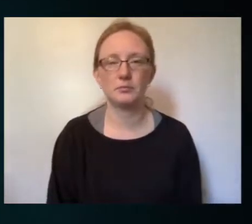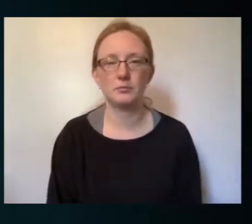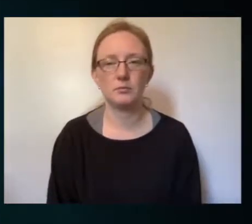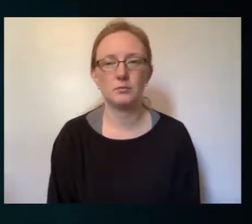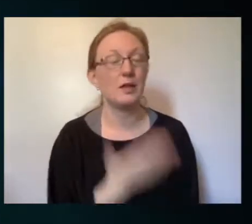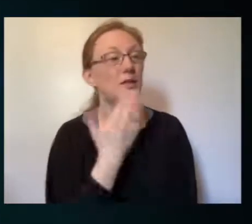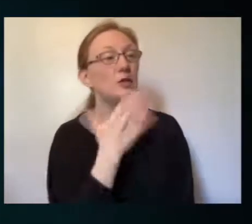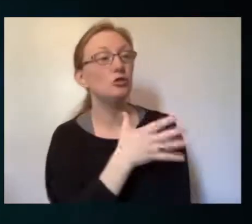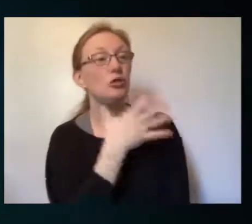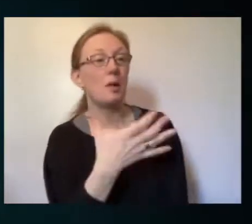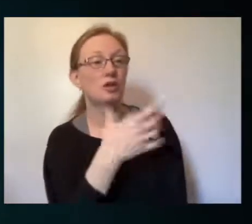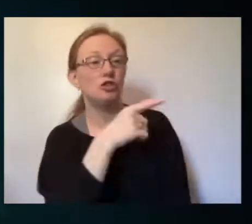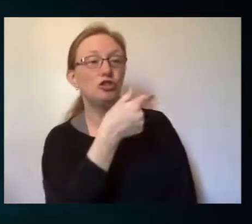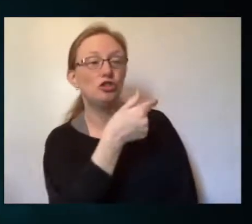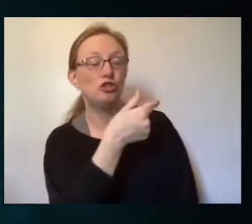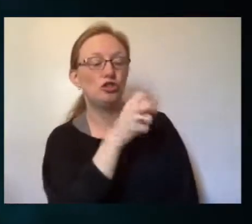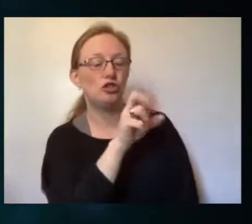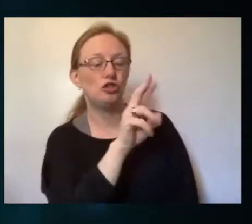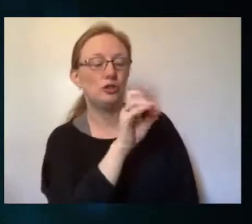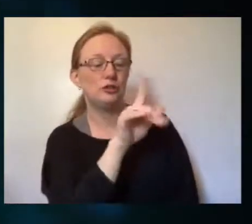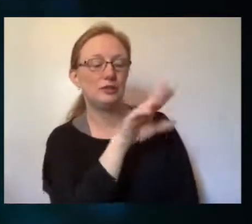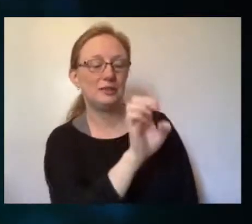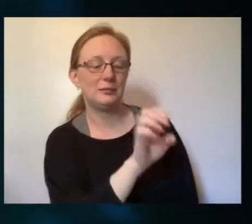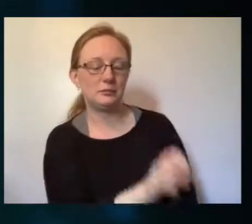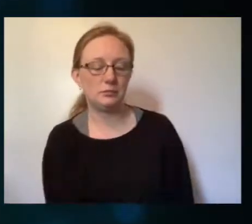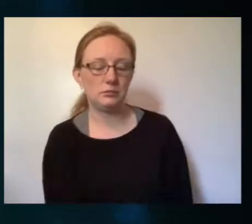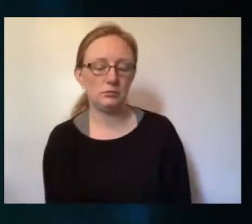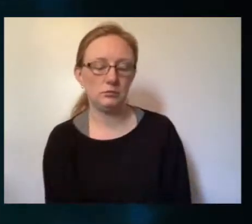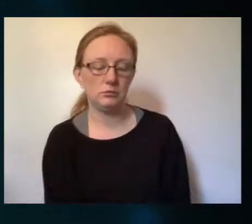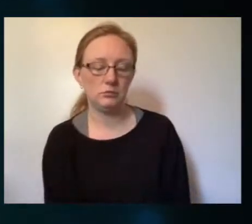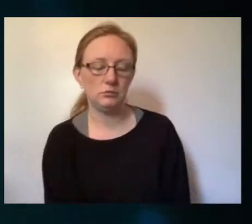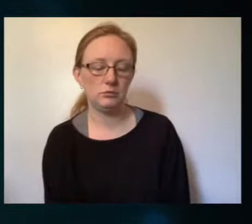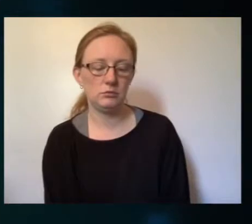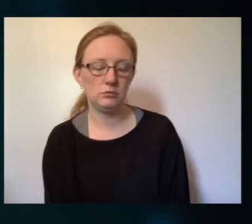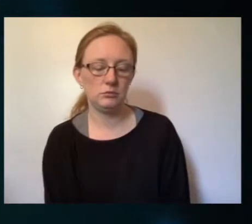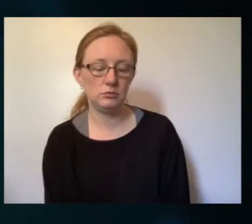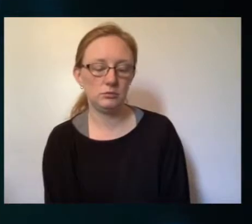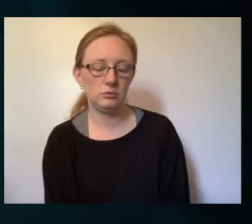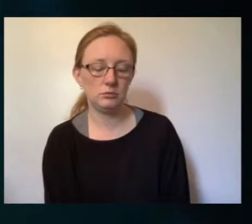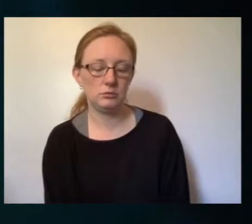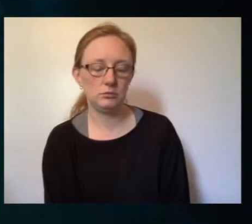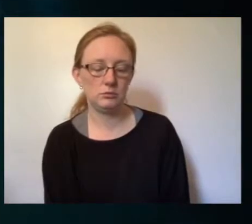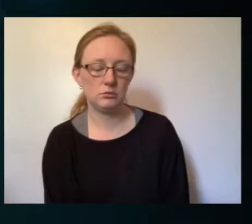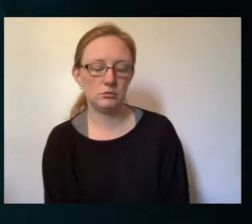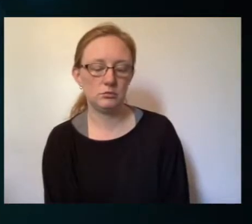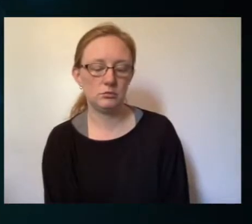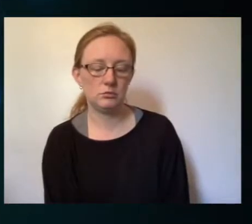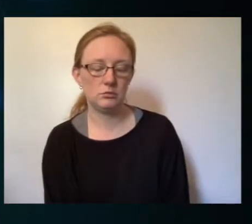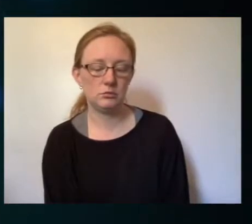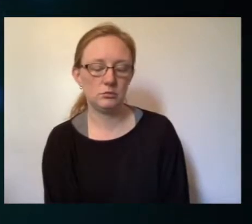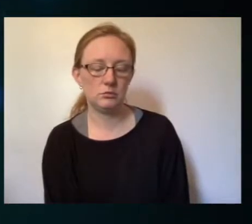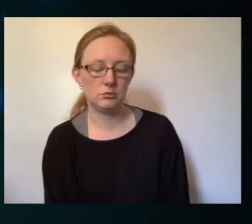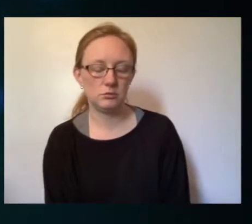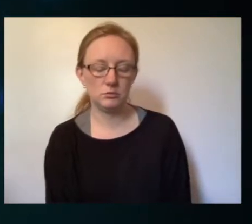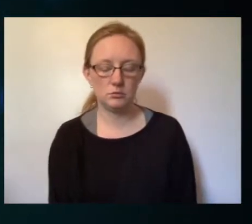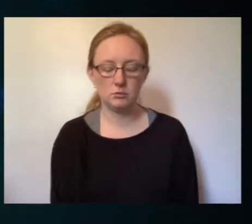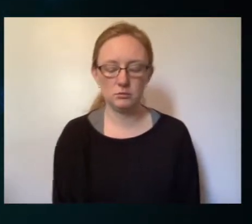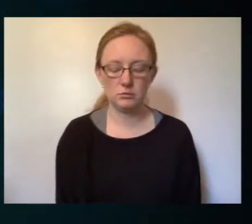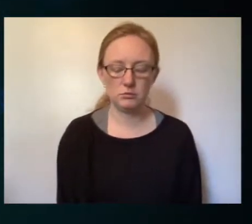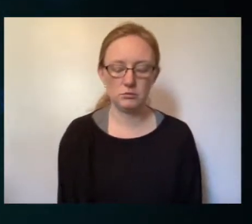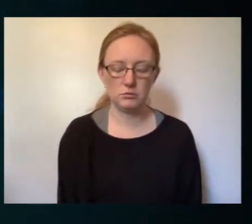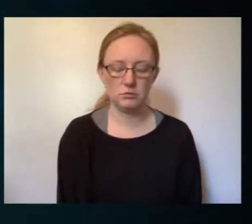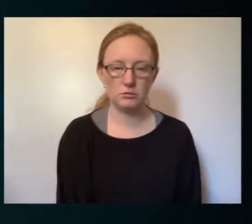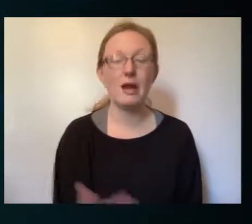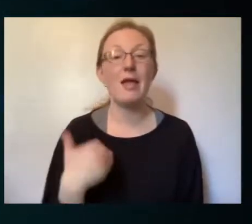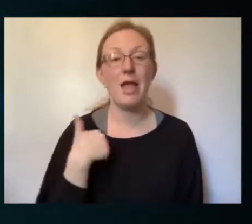Thanks so much, Geraldine. We have a couple of extra comments here. So